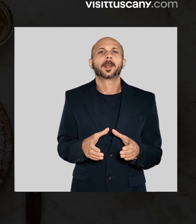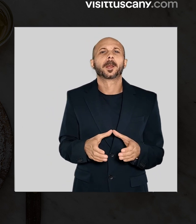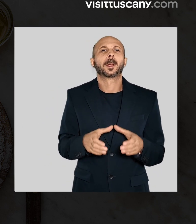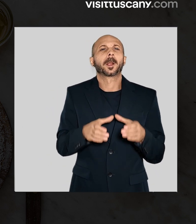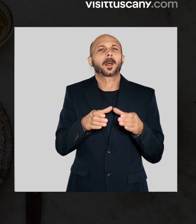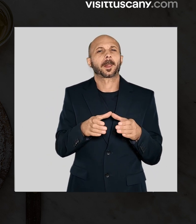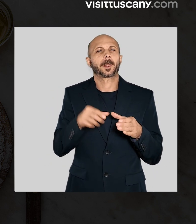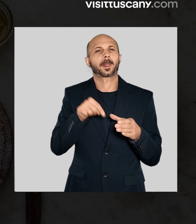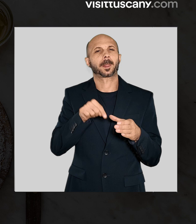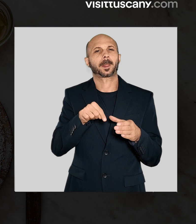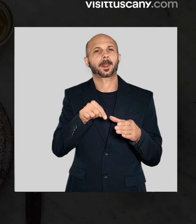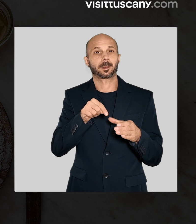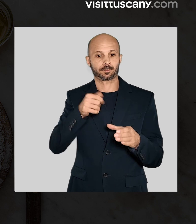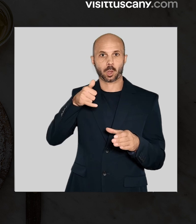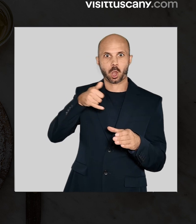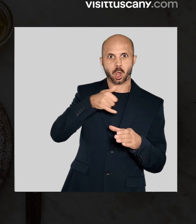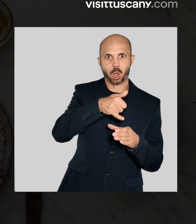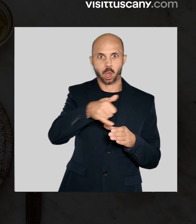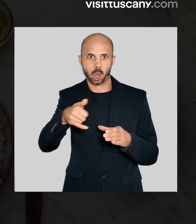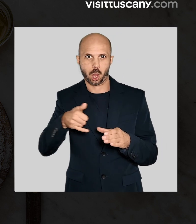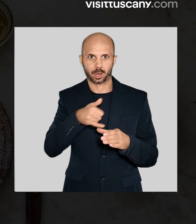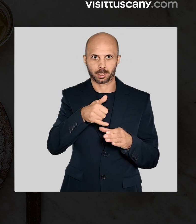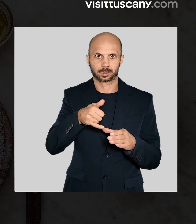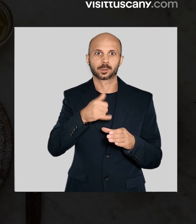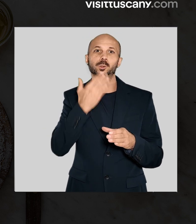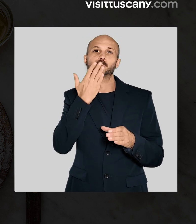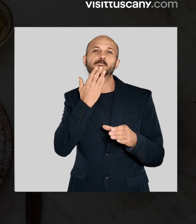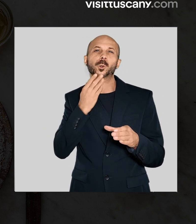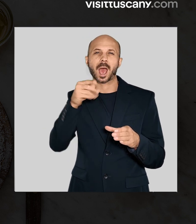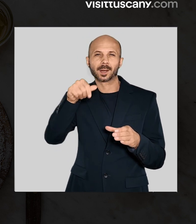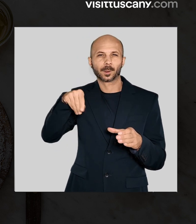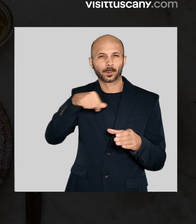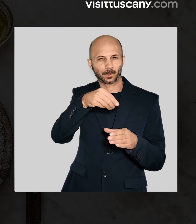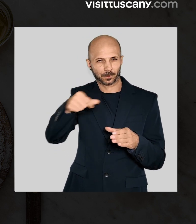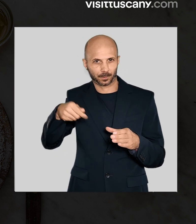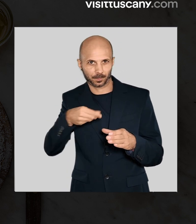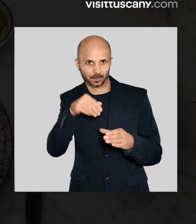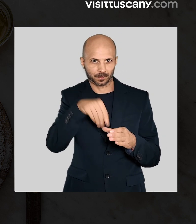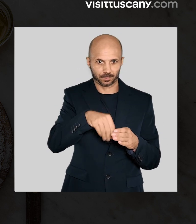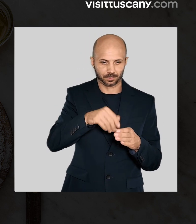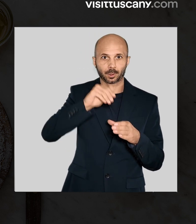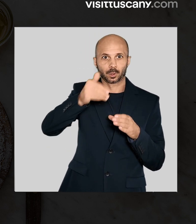Line an 18 cm round cake tin with parchment paper.